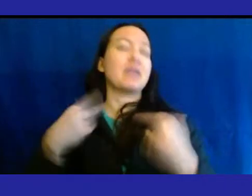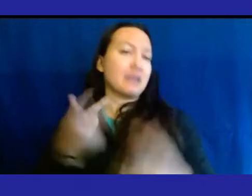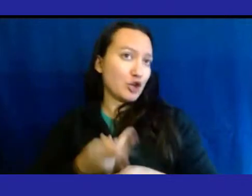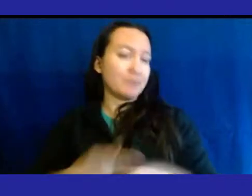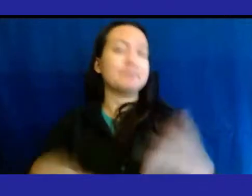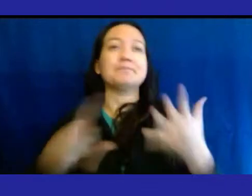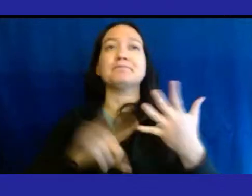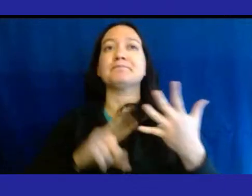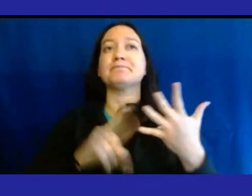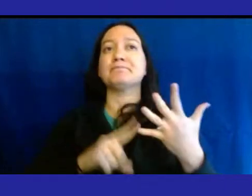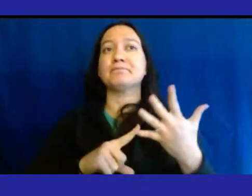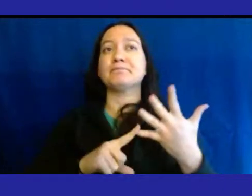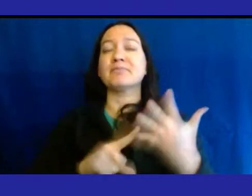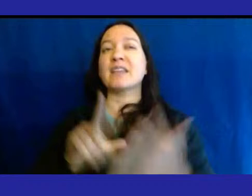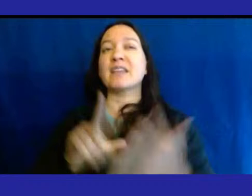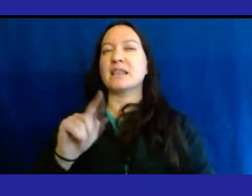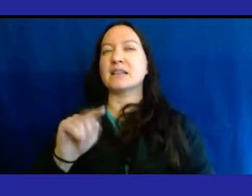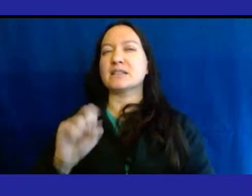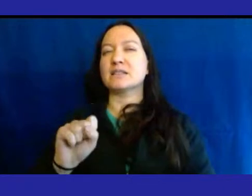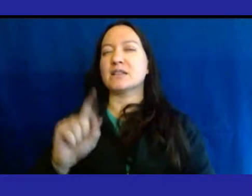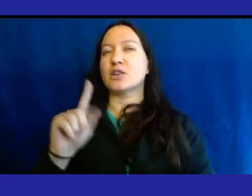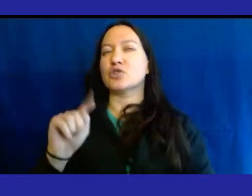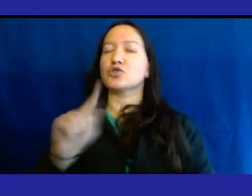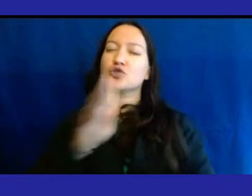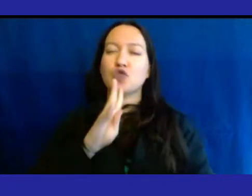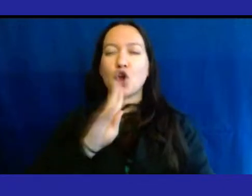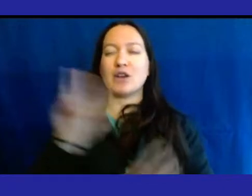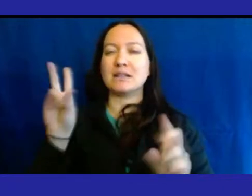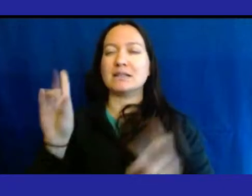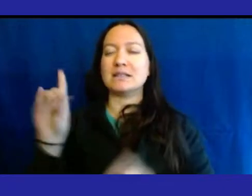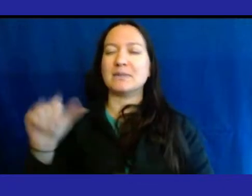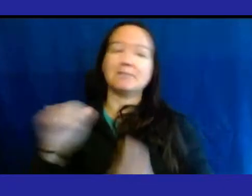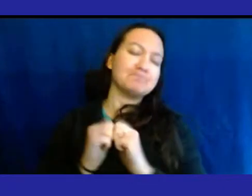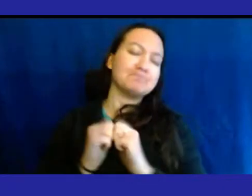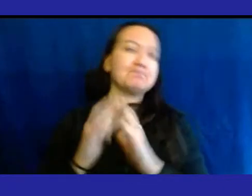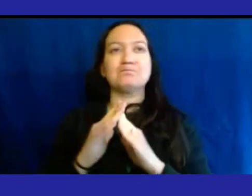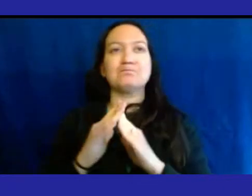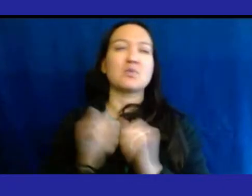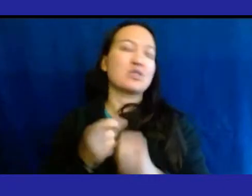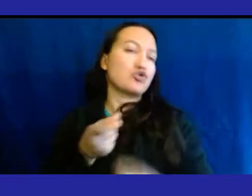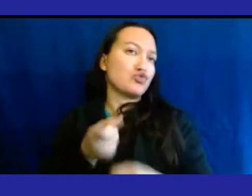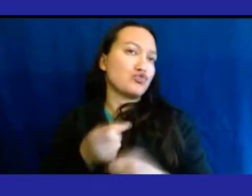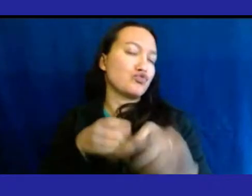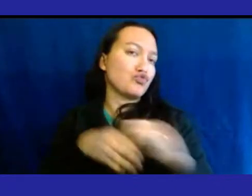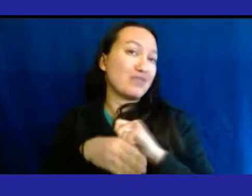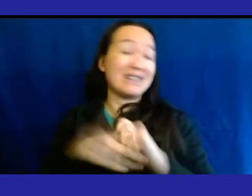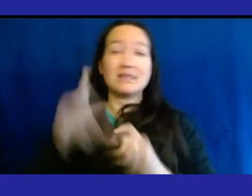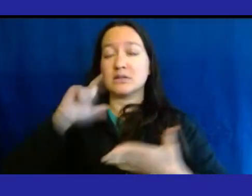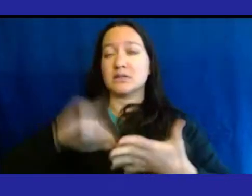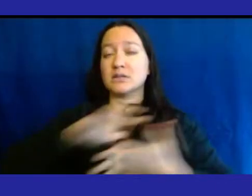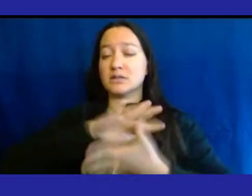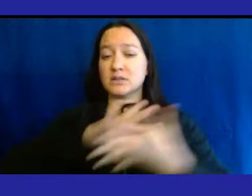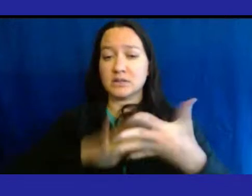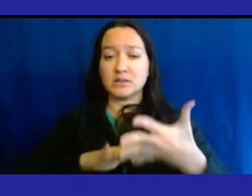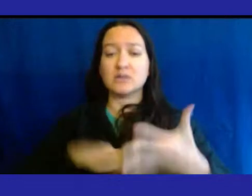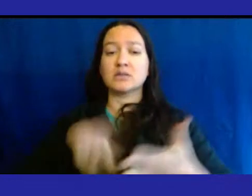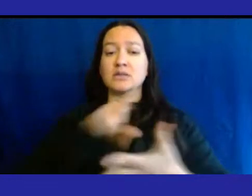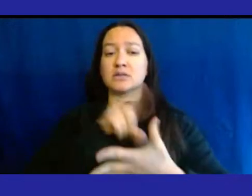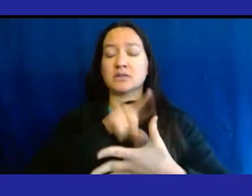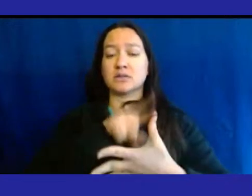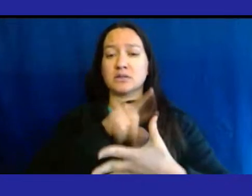and Let's Talk Disability, which was our inaugural training. If you'll notice, the Identifying and Managing Unconscious Bias